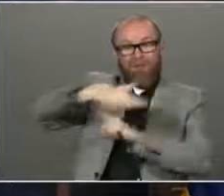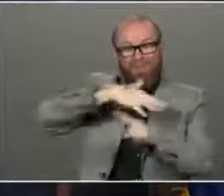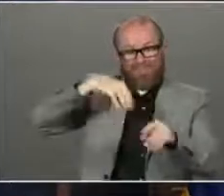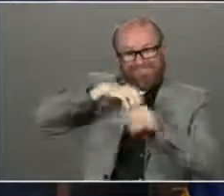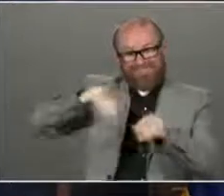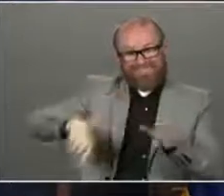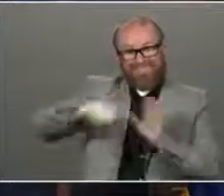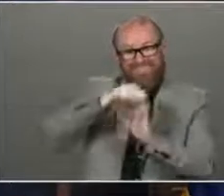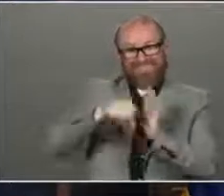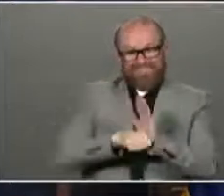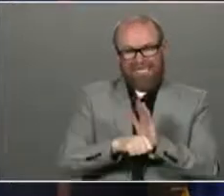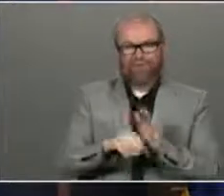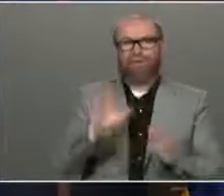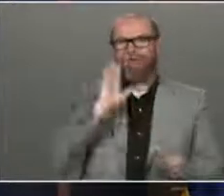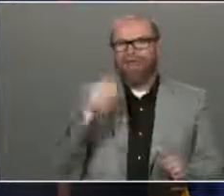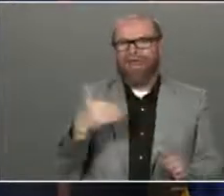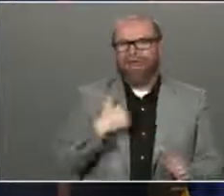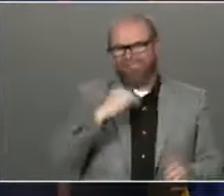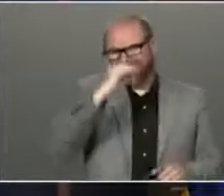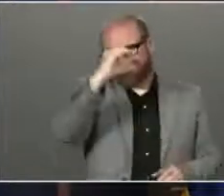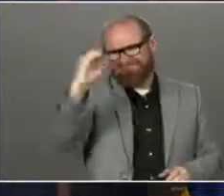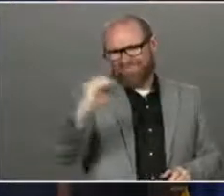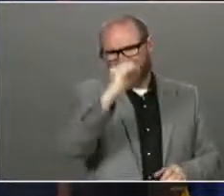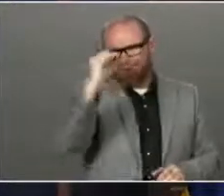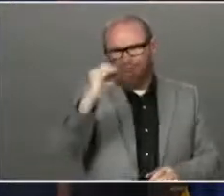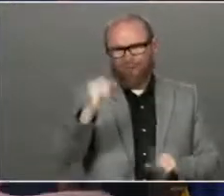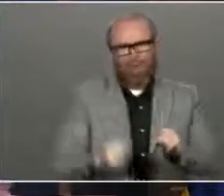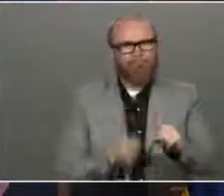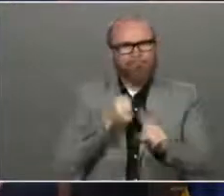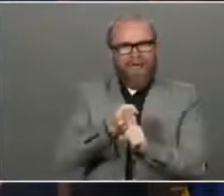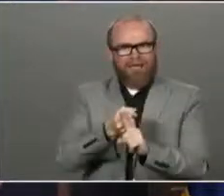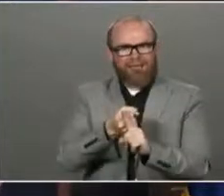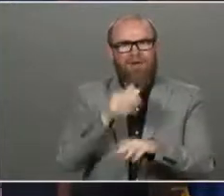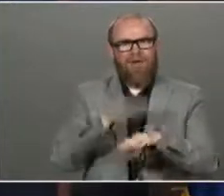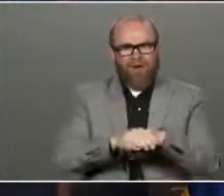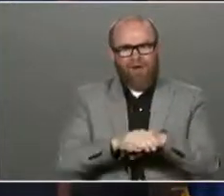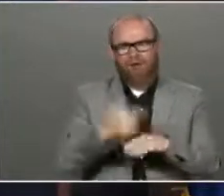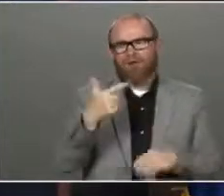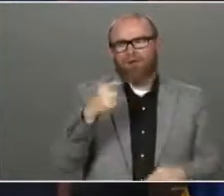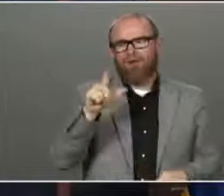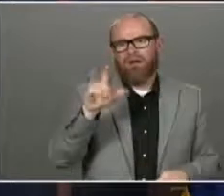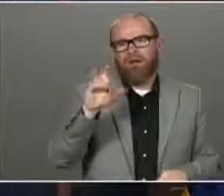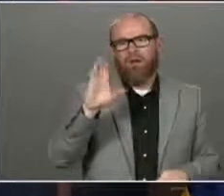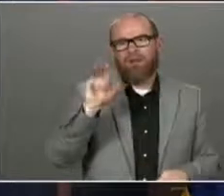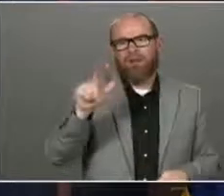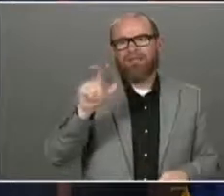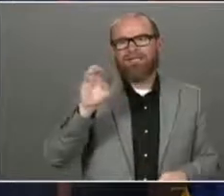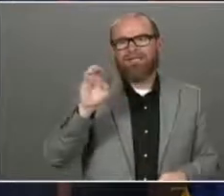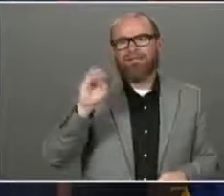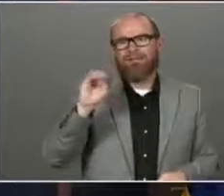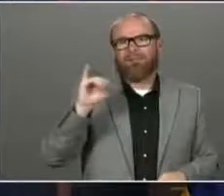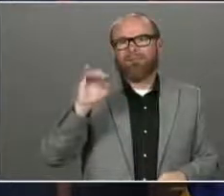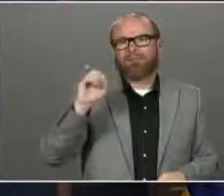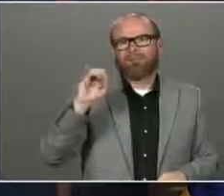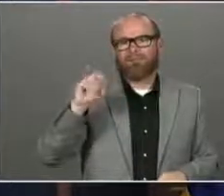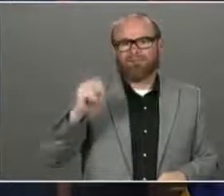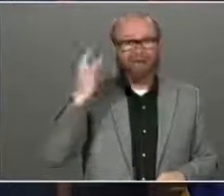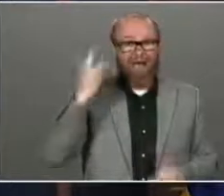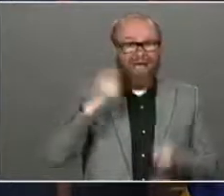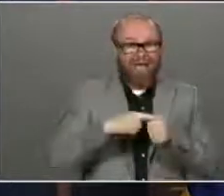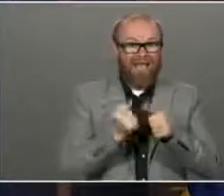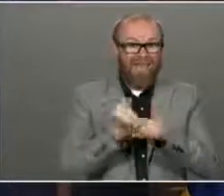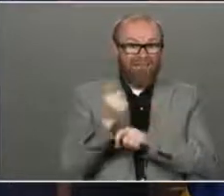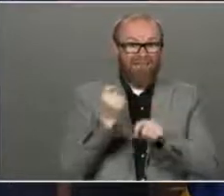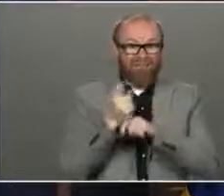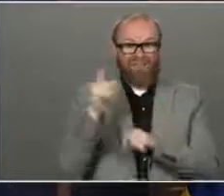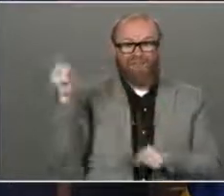right now, it would have absolutely zero impact on global emissions. Because right now, China and India every year are